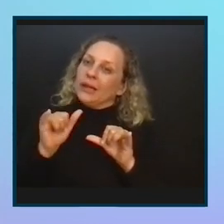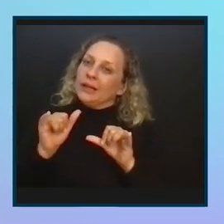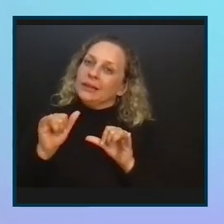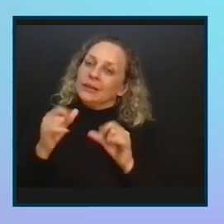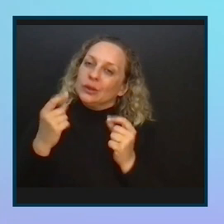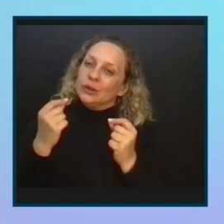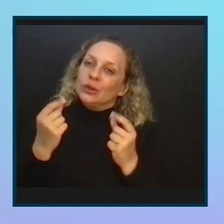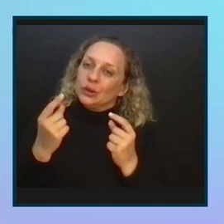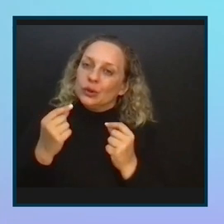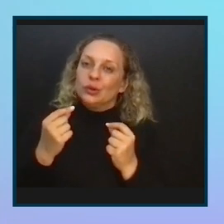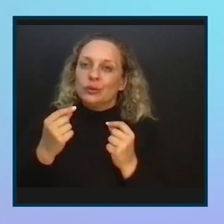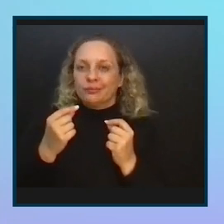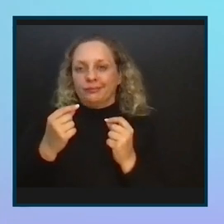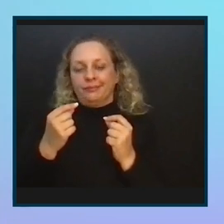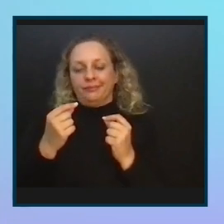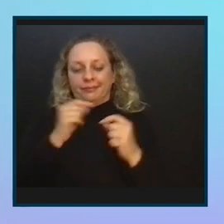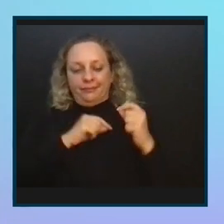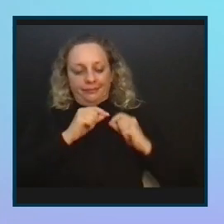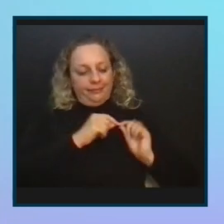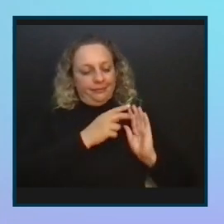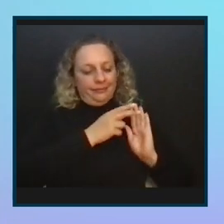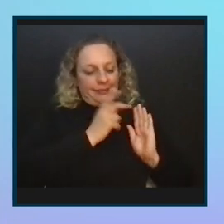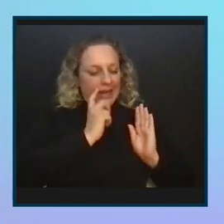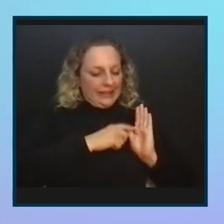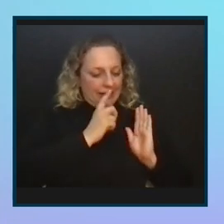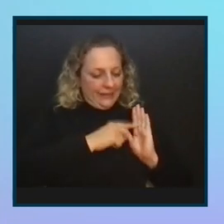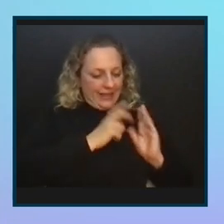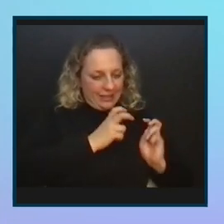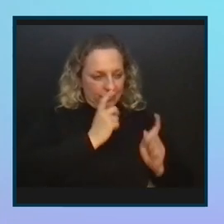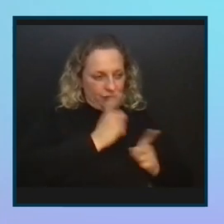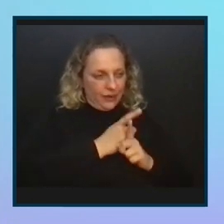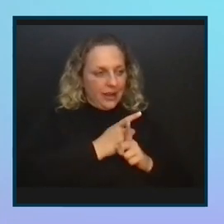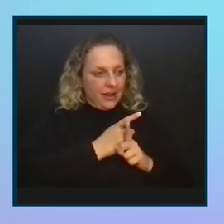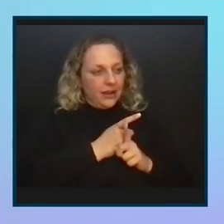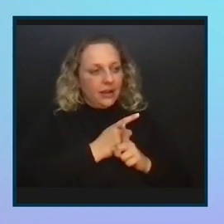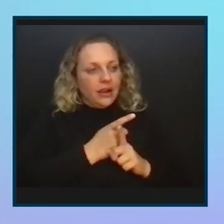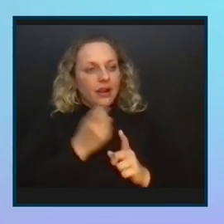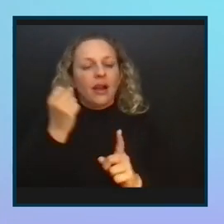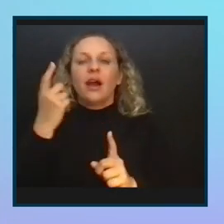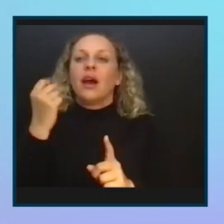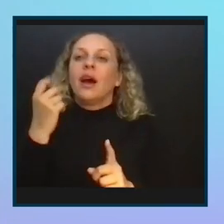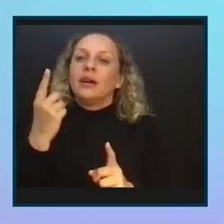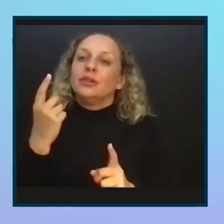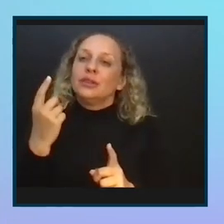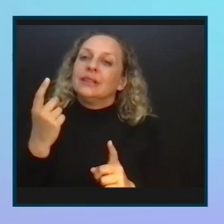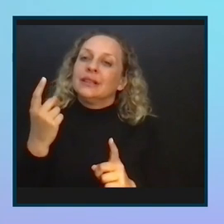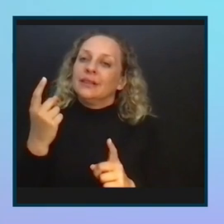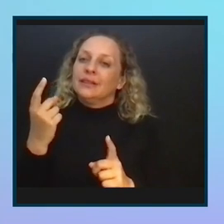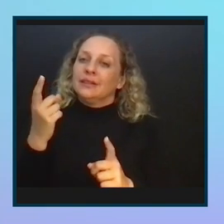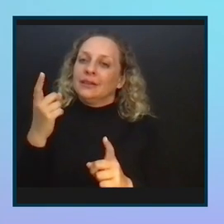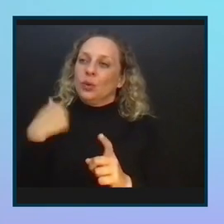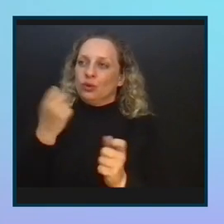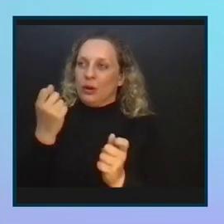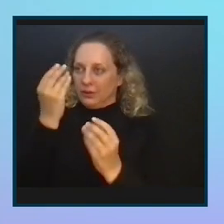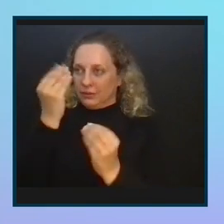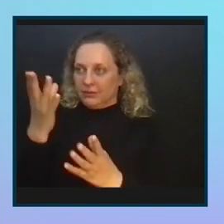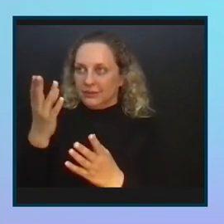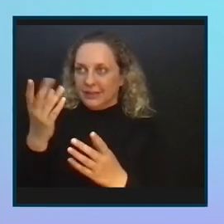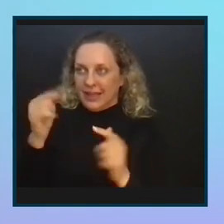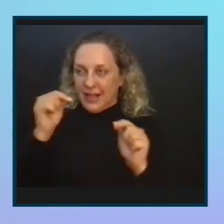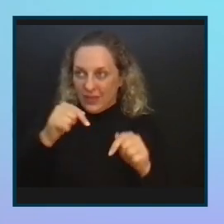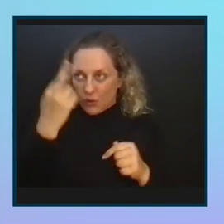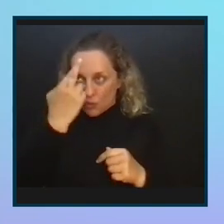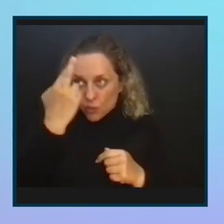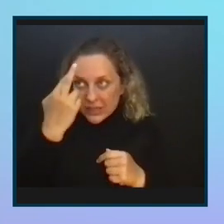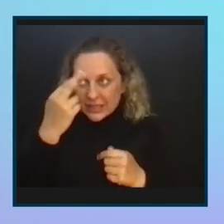consistent identification issue. And so, there really isn't no issue when there's no issues really when people try and differentiate it, because we always have a reason to say,